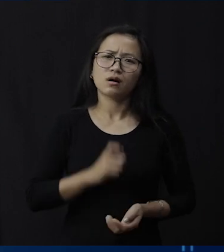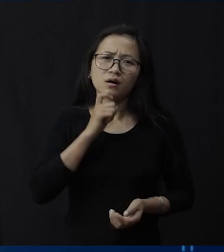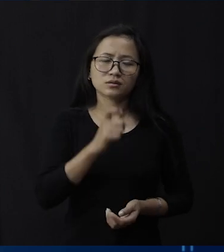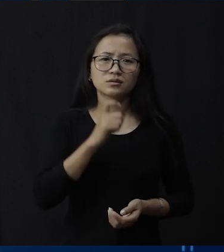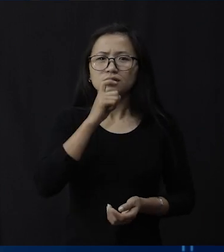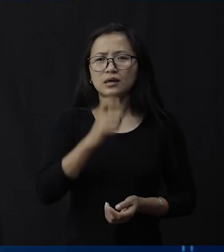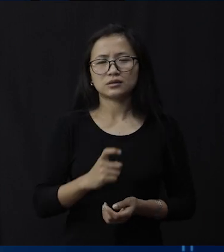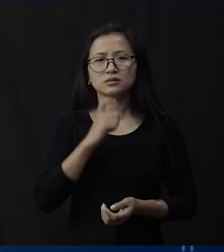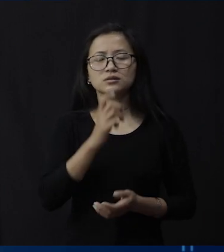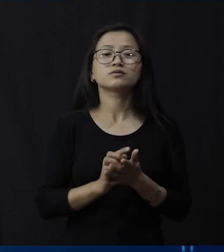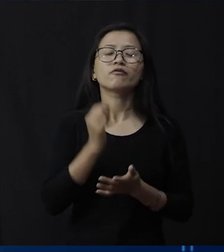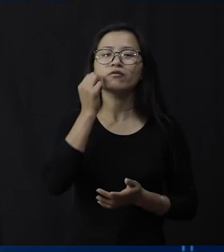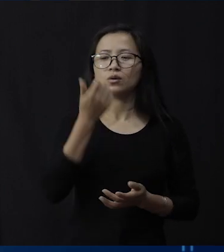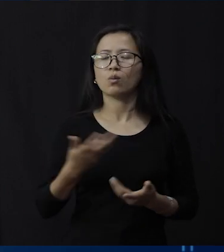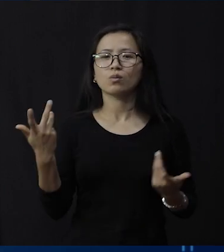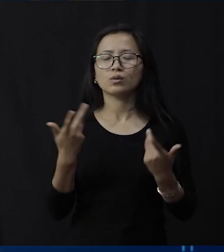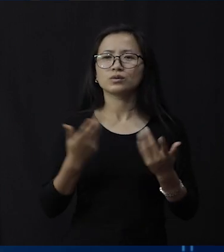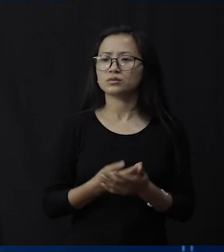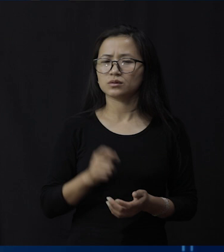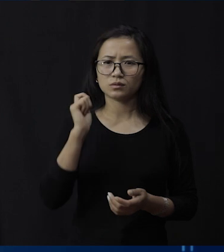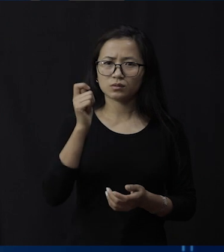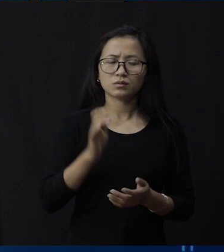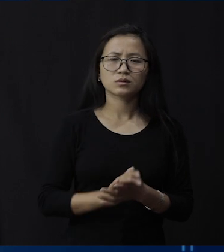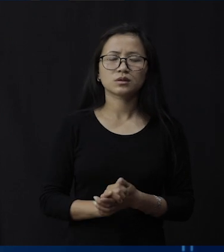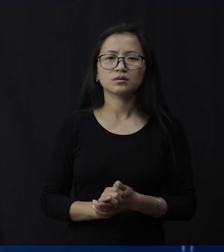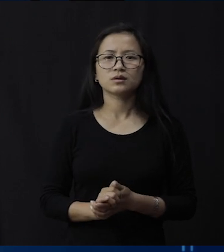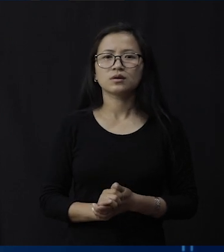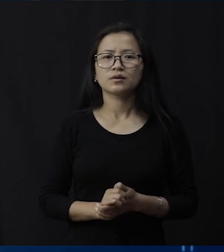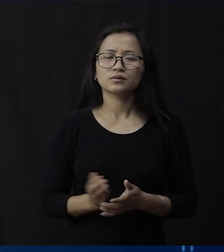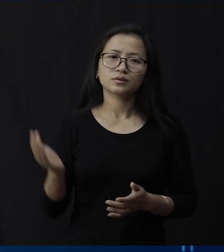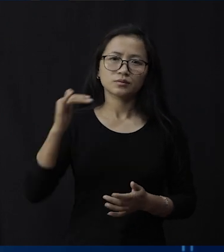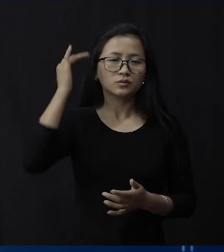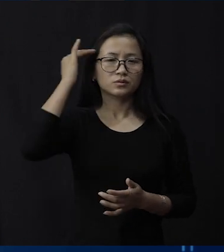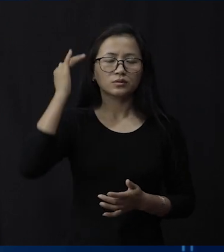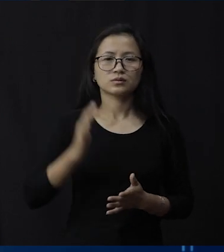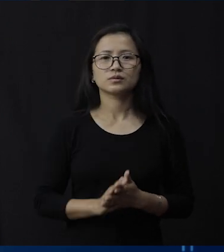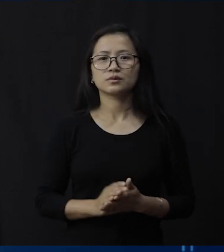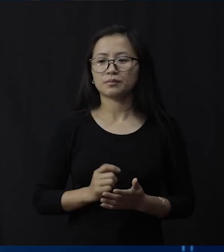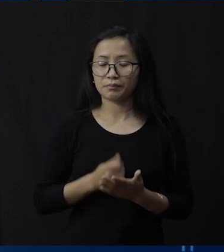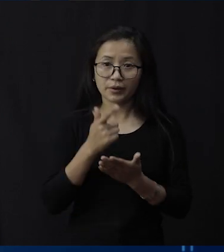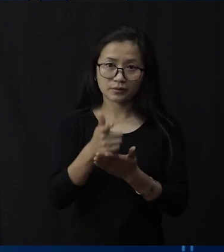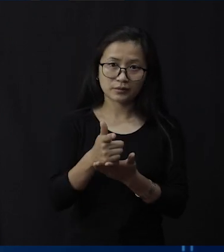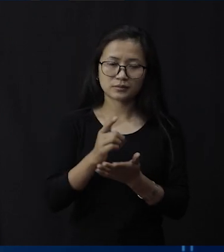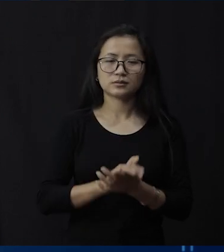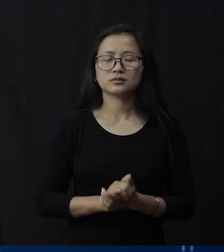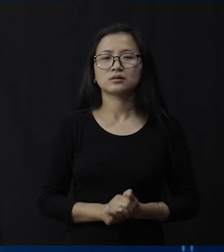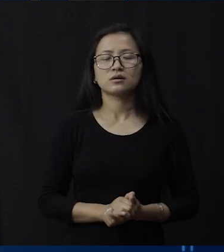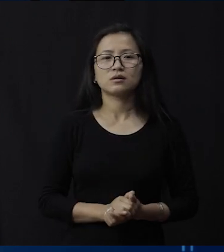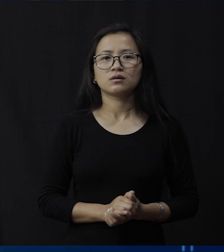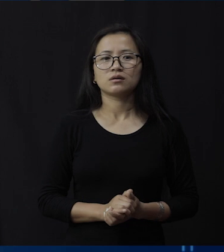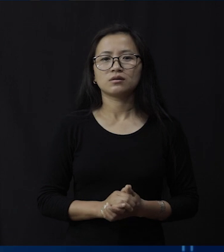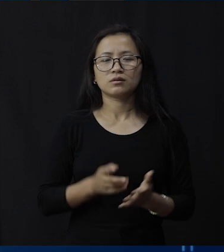father, like, what does he do? How do they work? And he also came to know that they used to pay taxes.